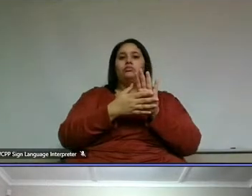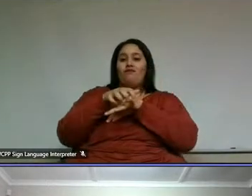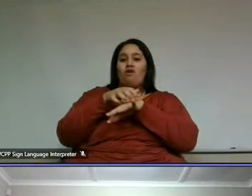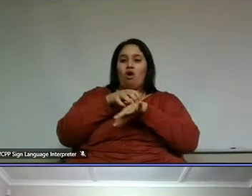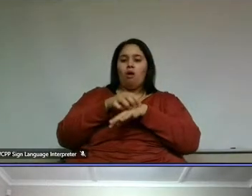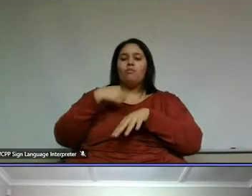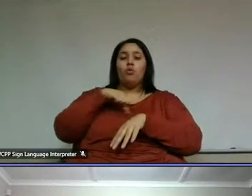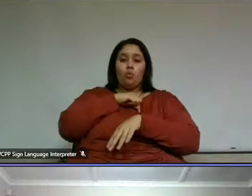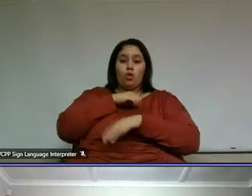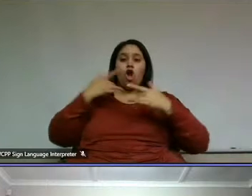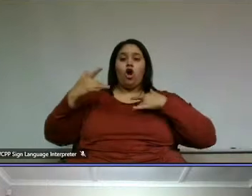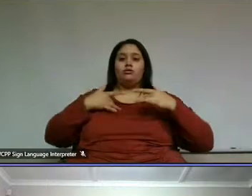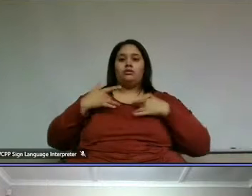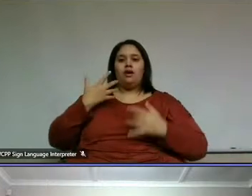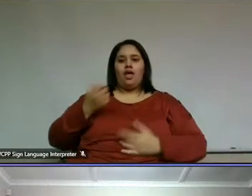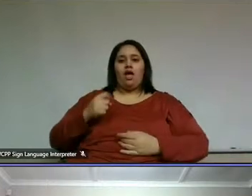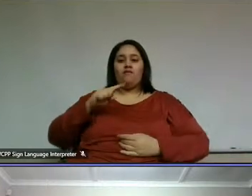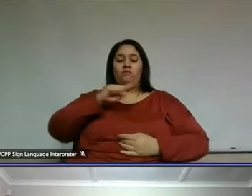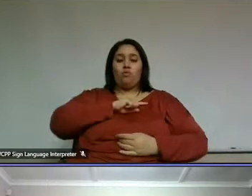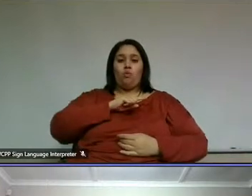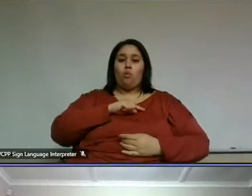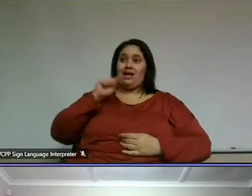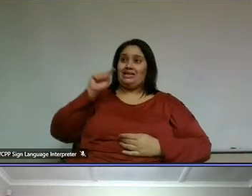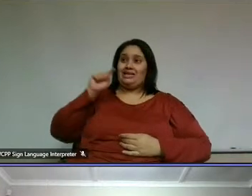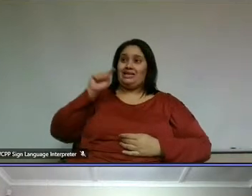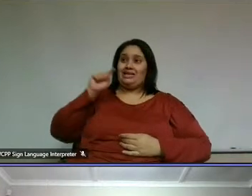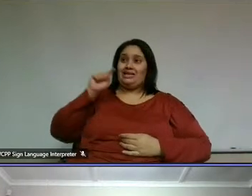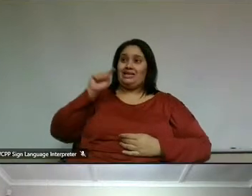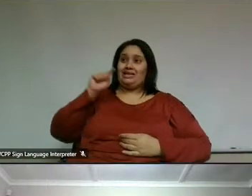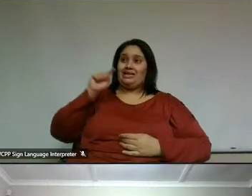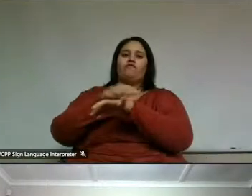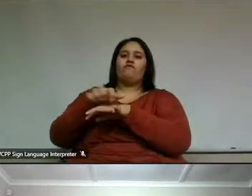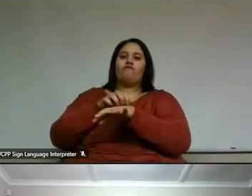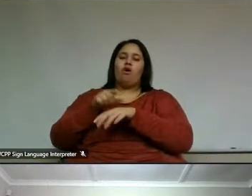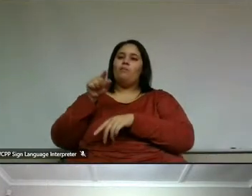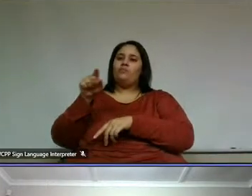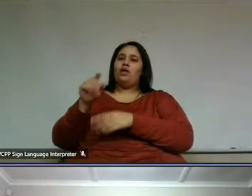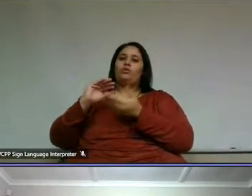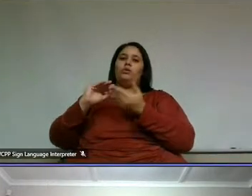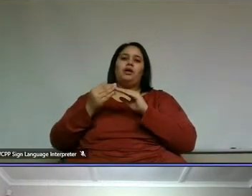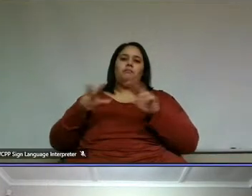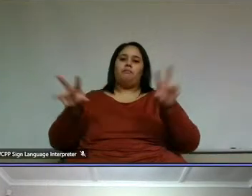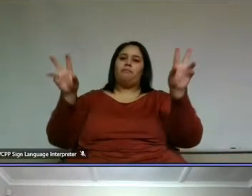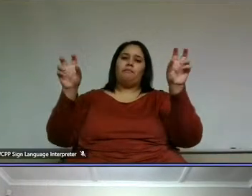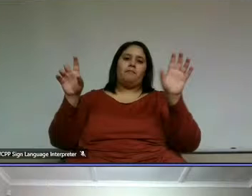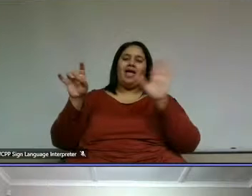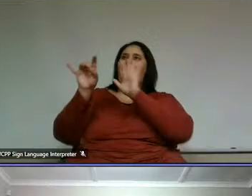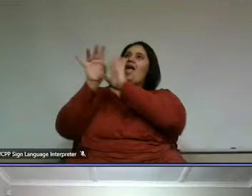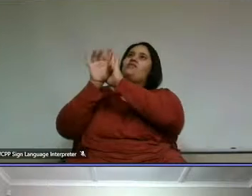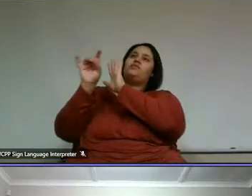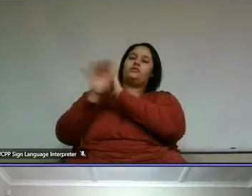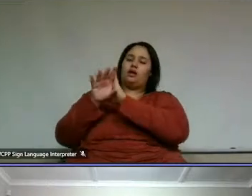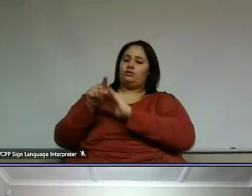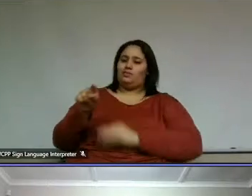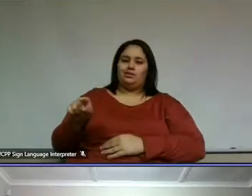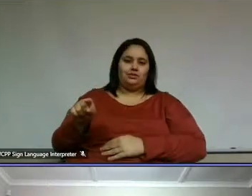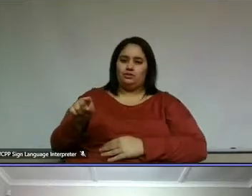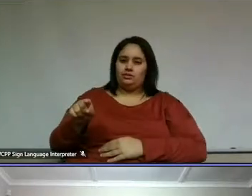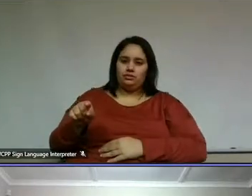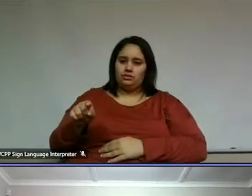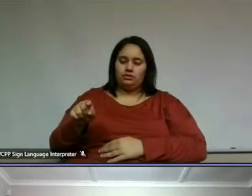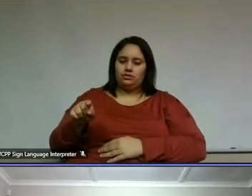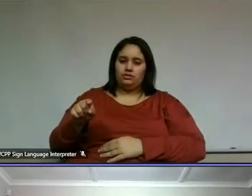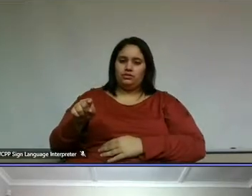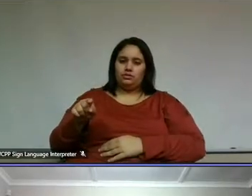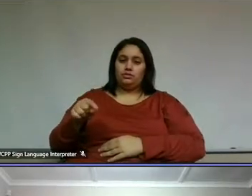are concerned that would be construed as an advertisement, and in our